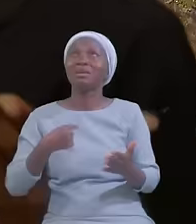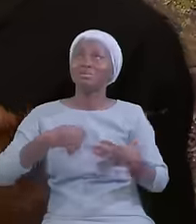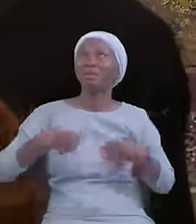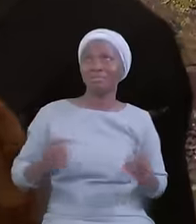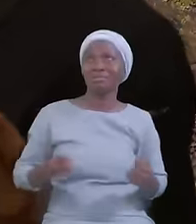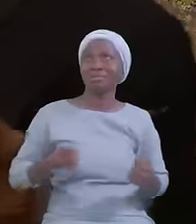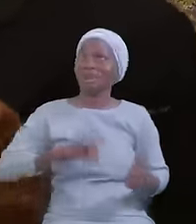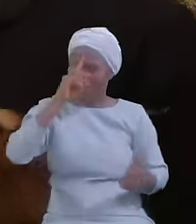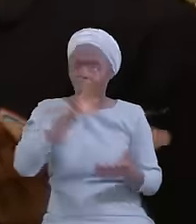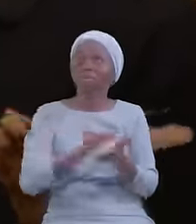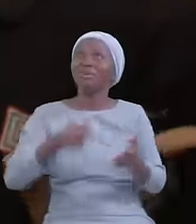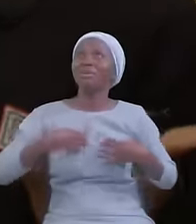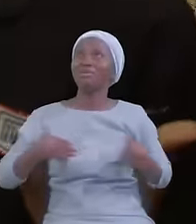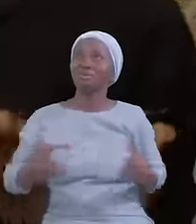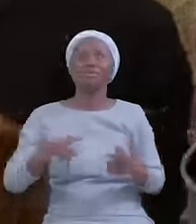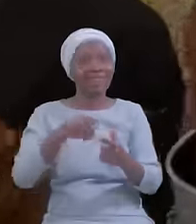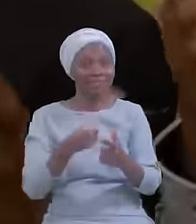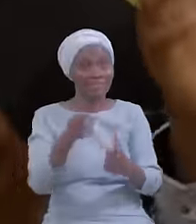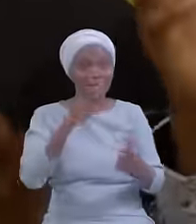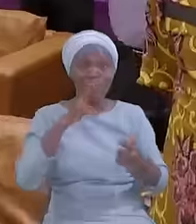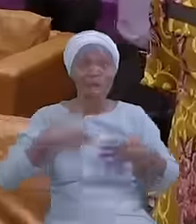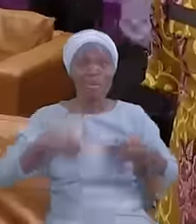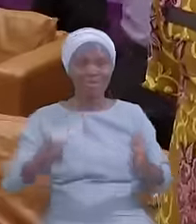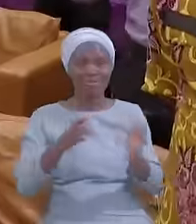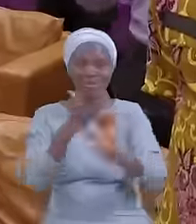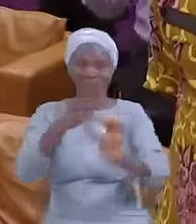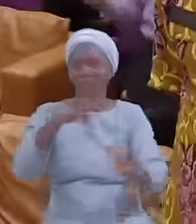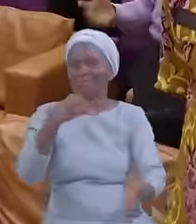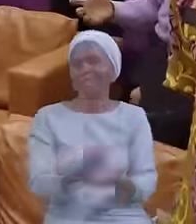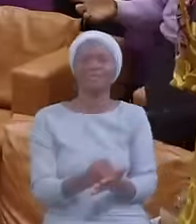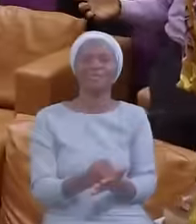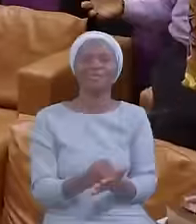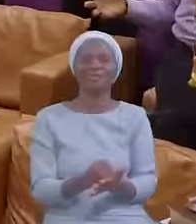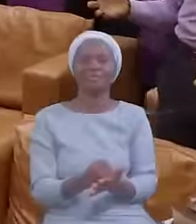healed. You are healed.